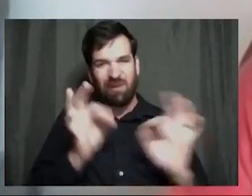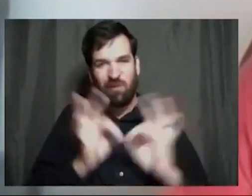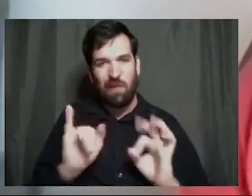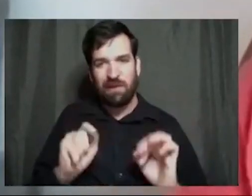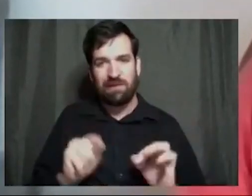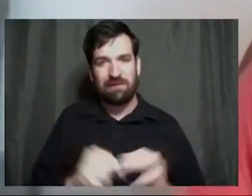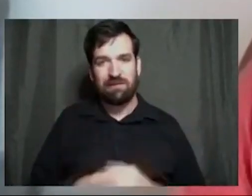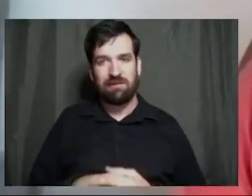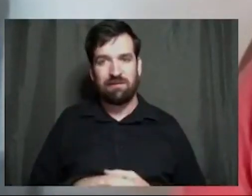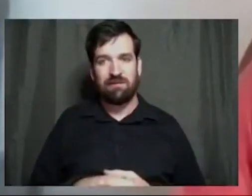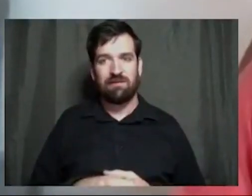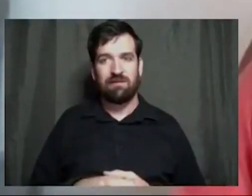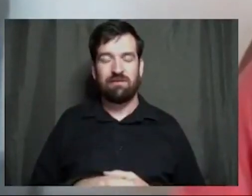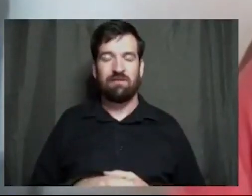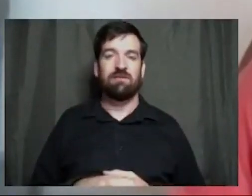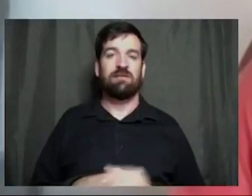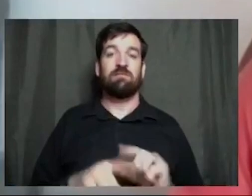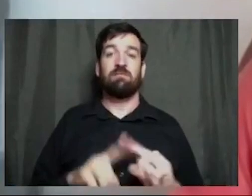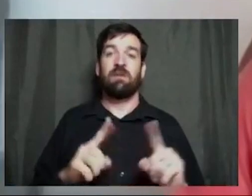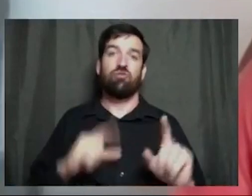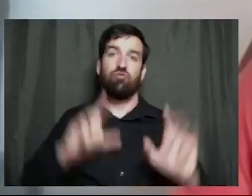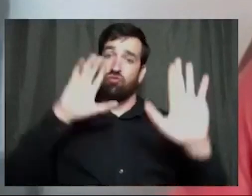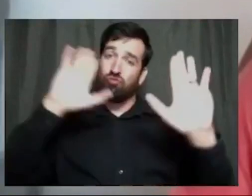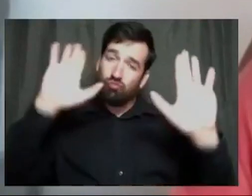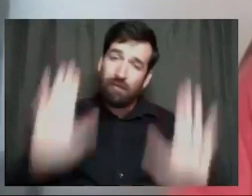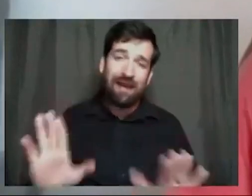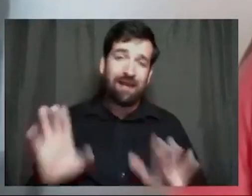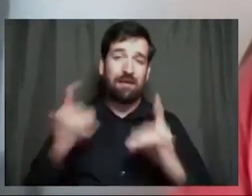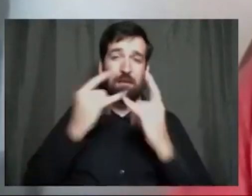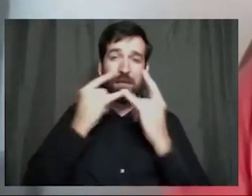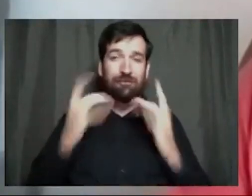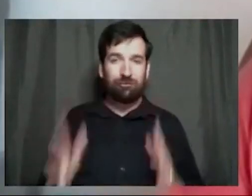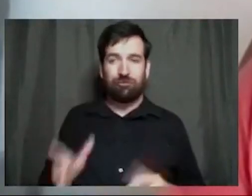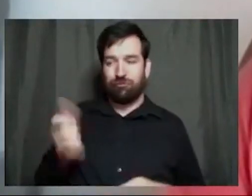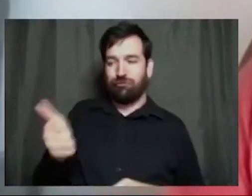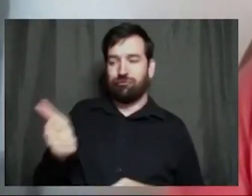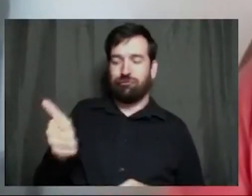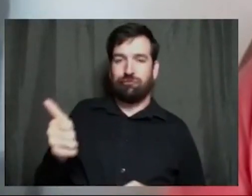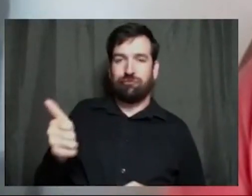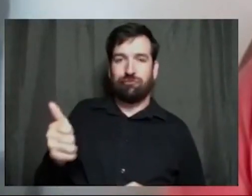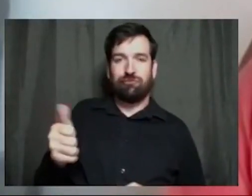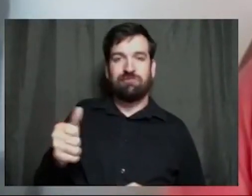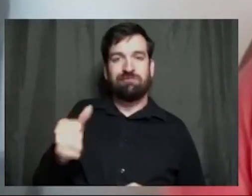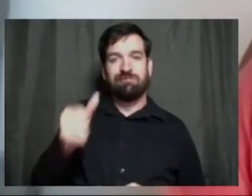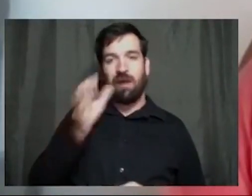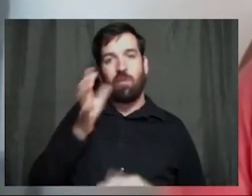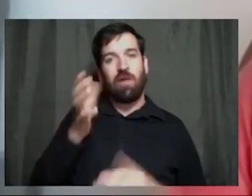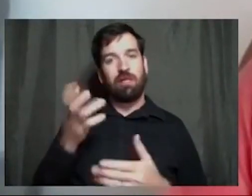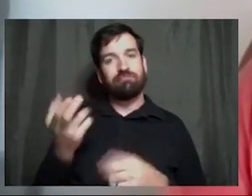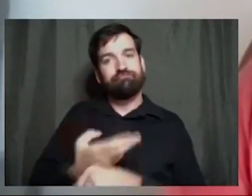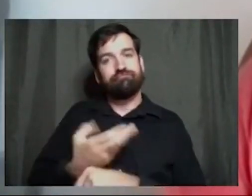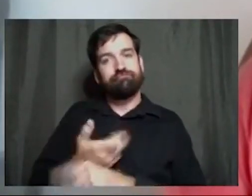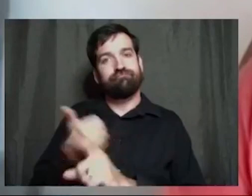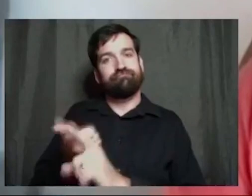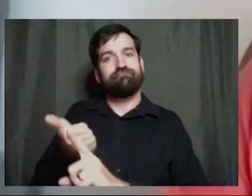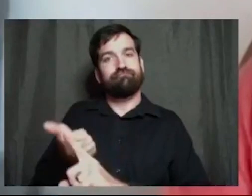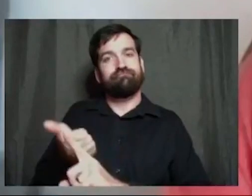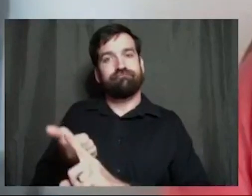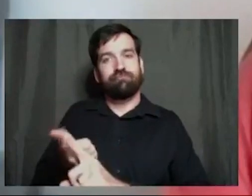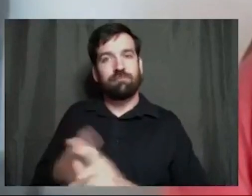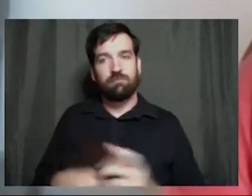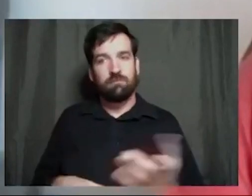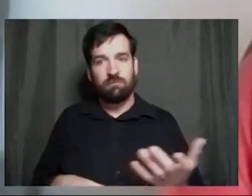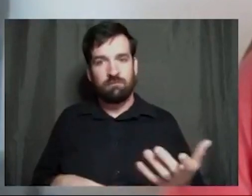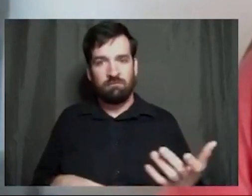But I have a really great masker and she does a great job. And I'm going to keep capitalizing on that just because, I'm